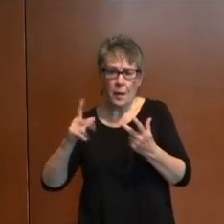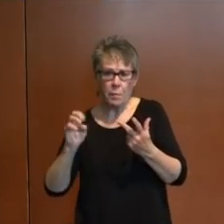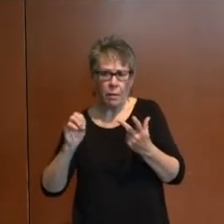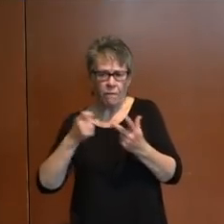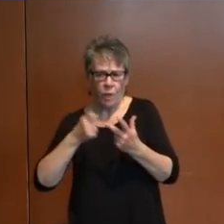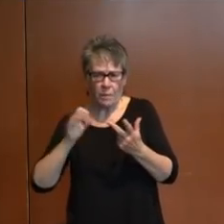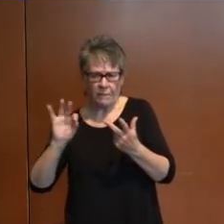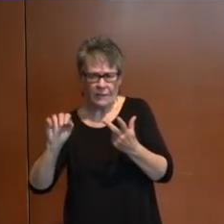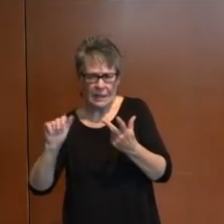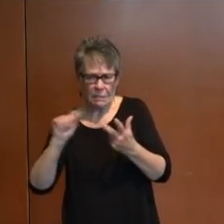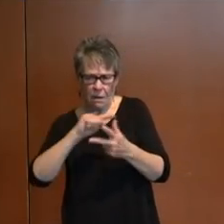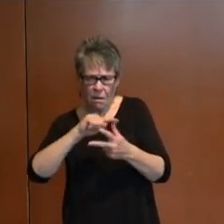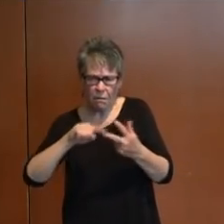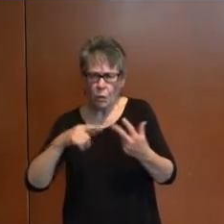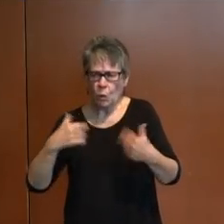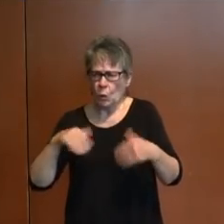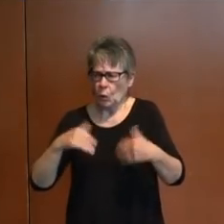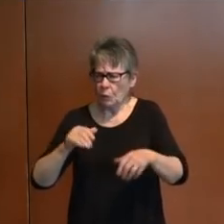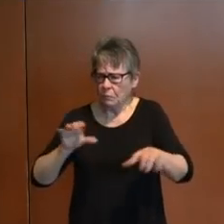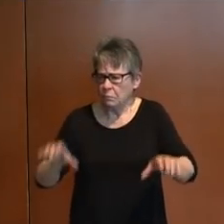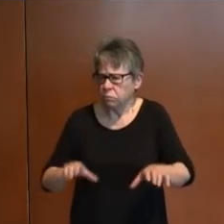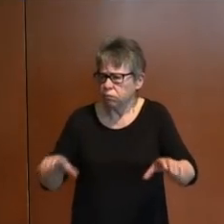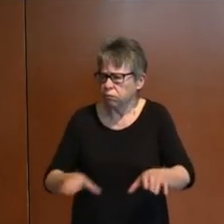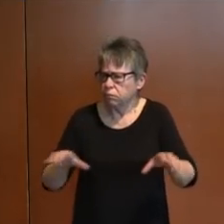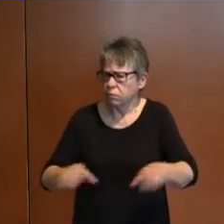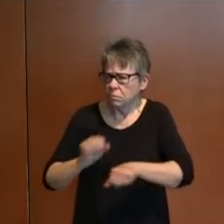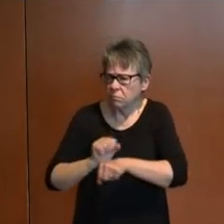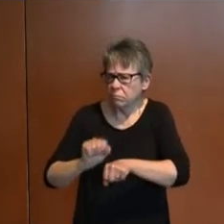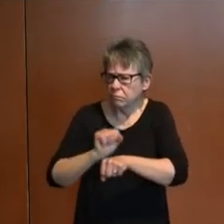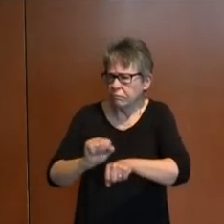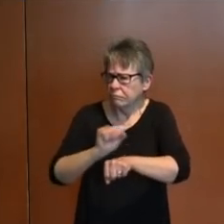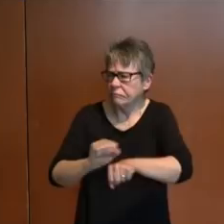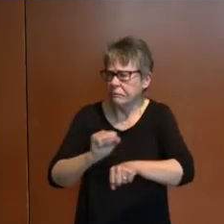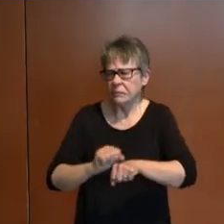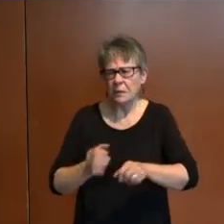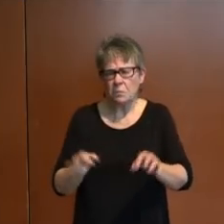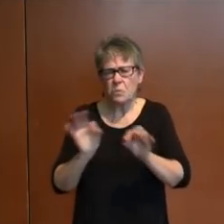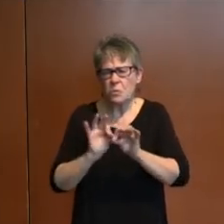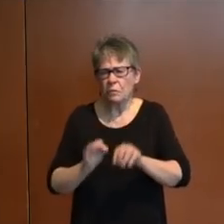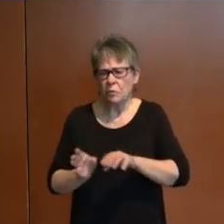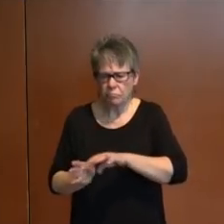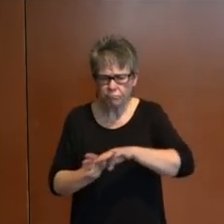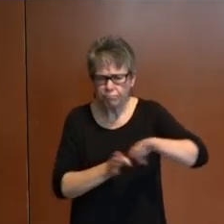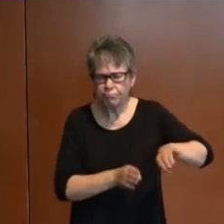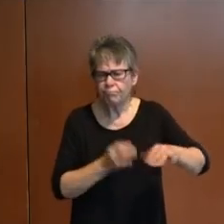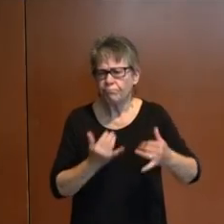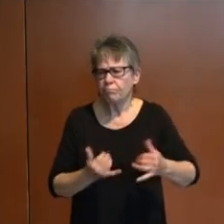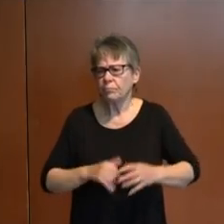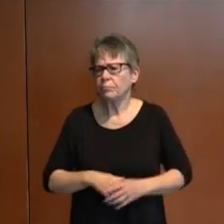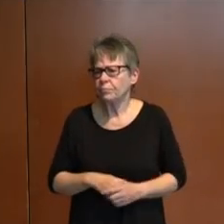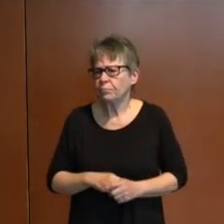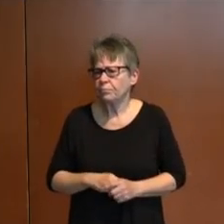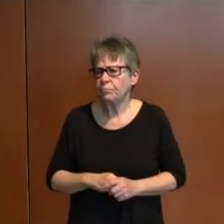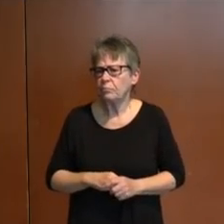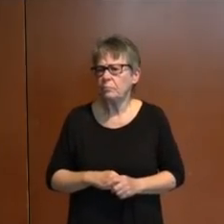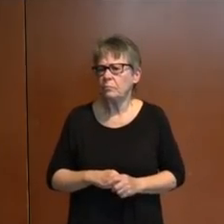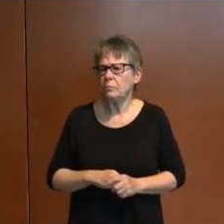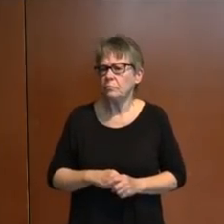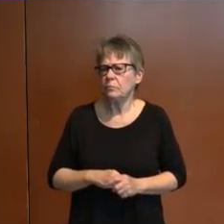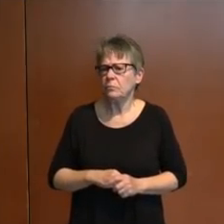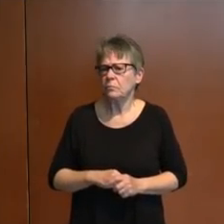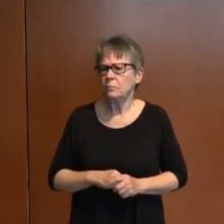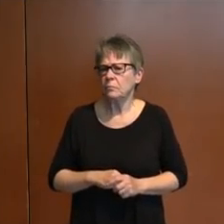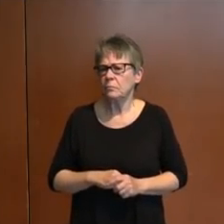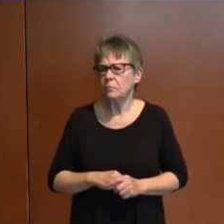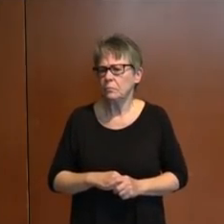Additionally, we have been for its passage, and we are now working around the clock with our federal delegation and our